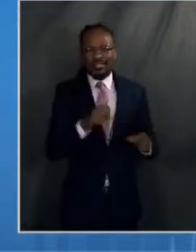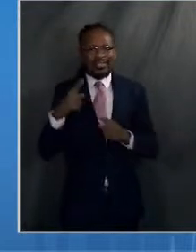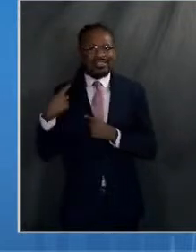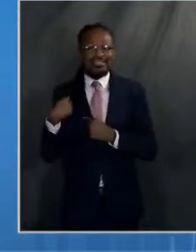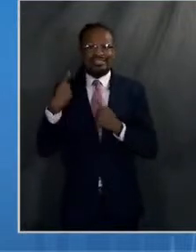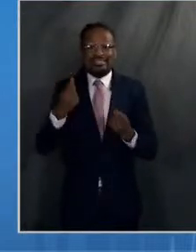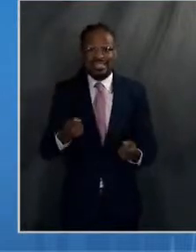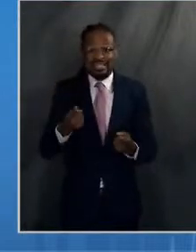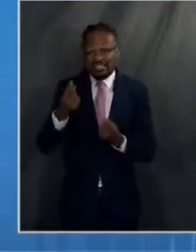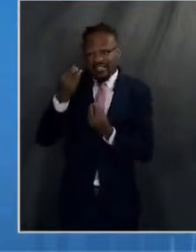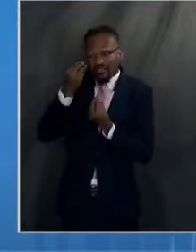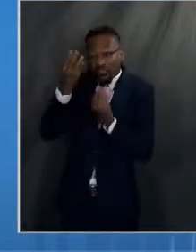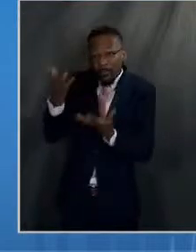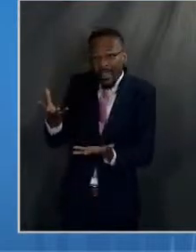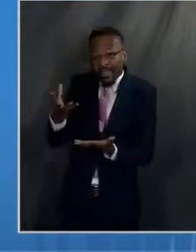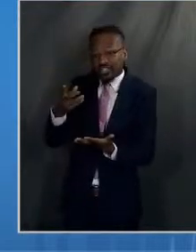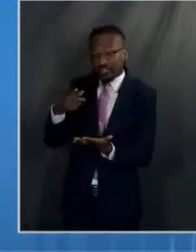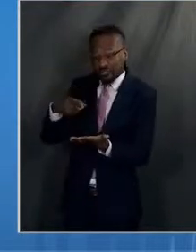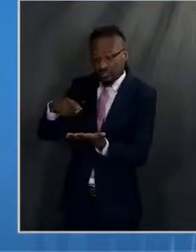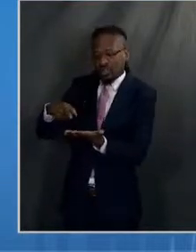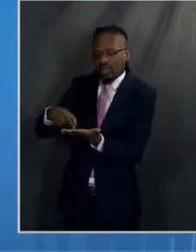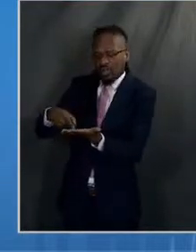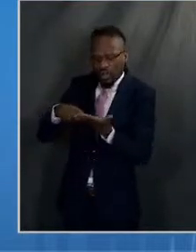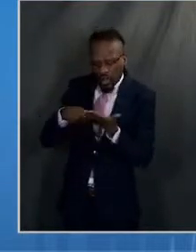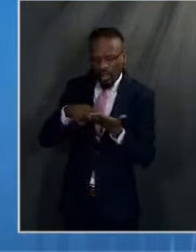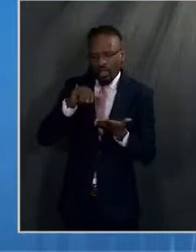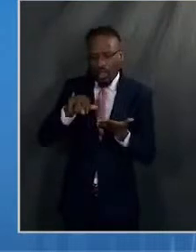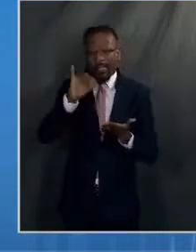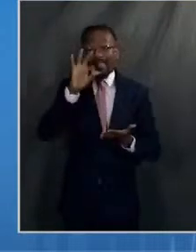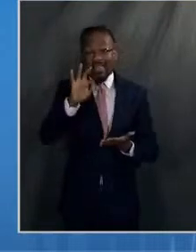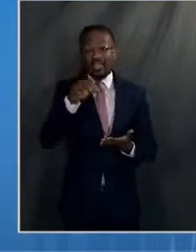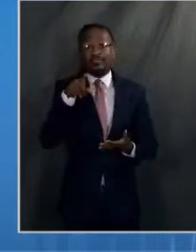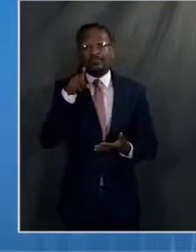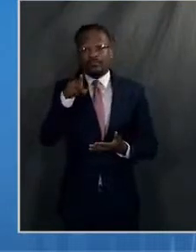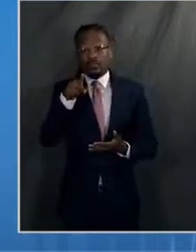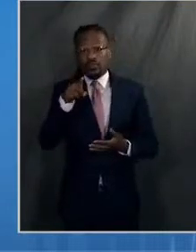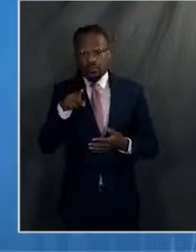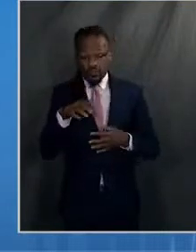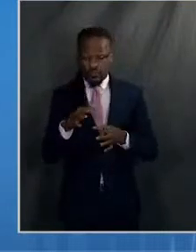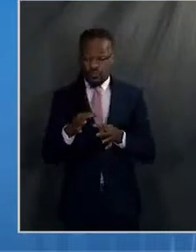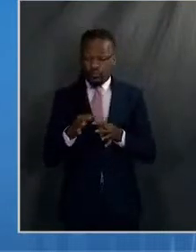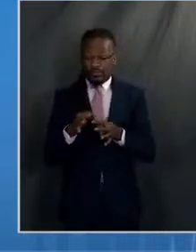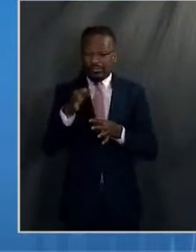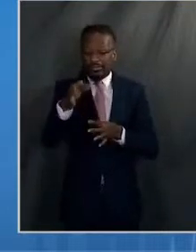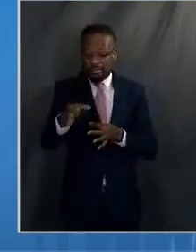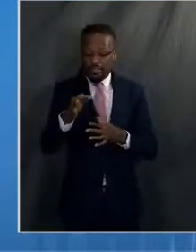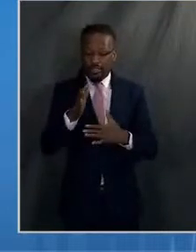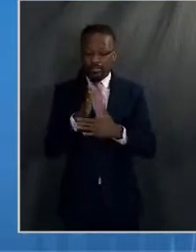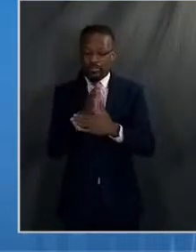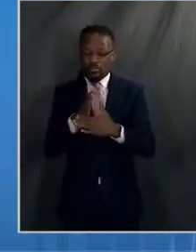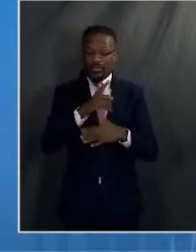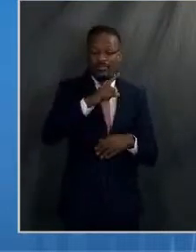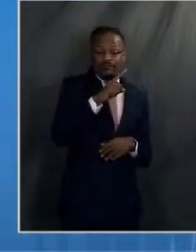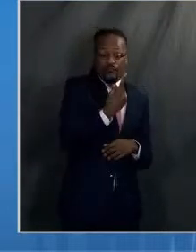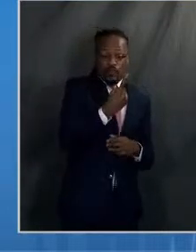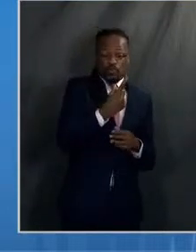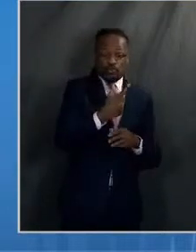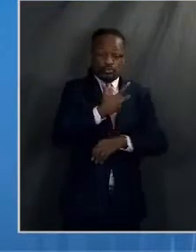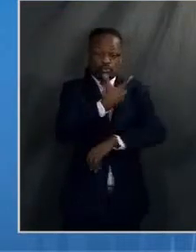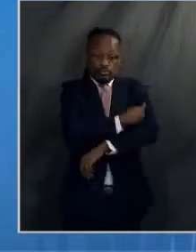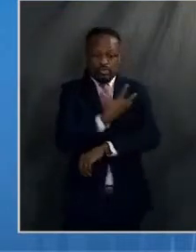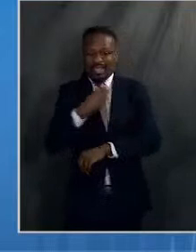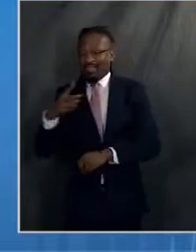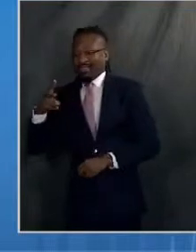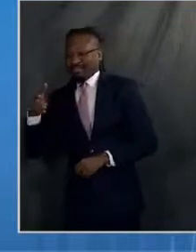their data seems to show this, that if you prolong the interval between the first and second dose, in fact, even go